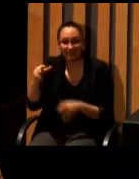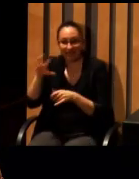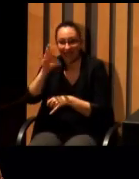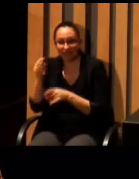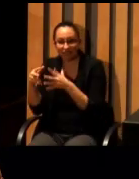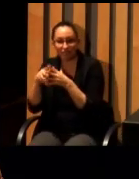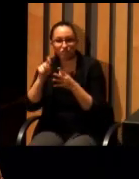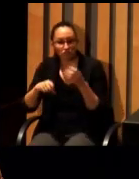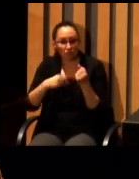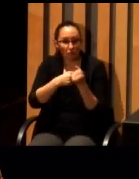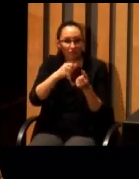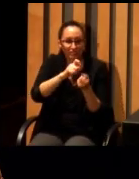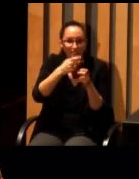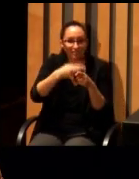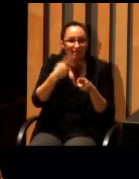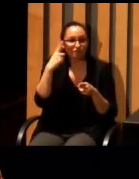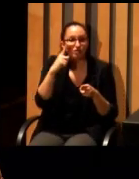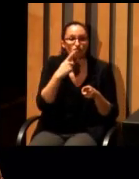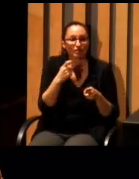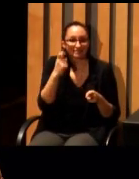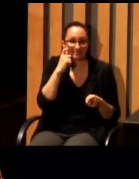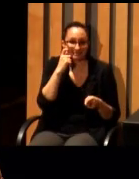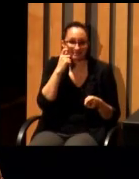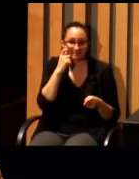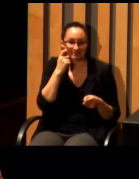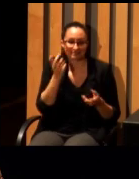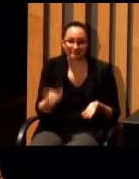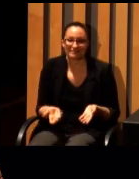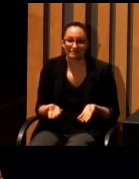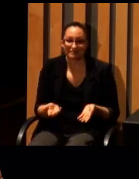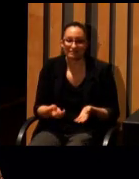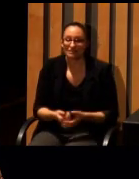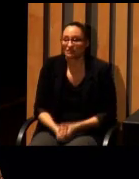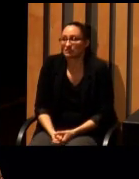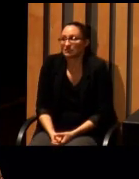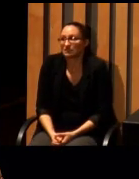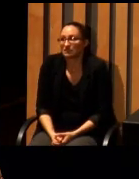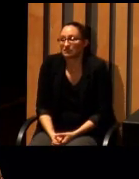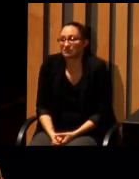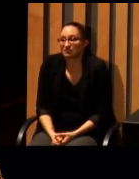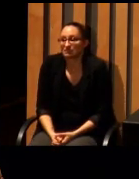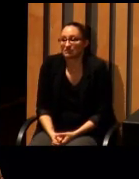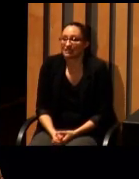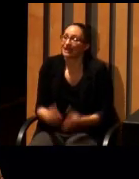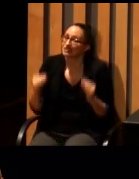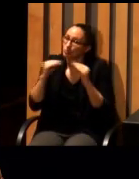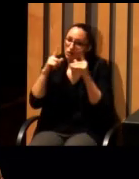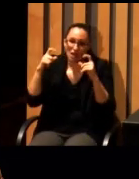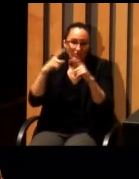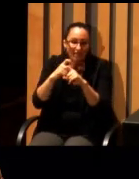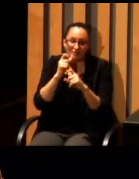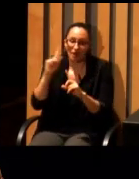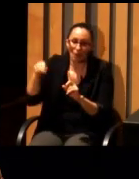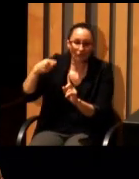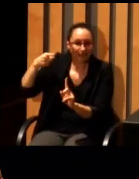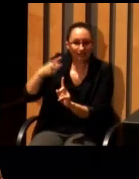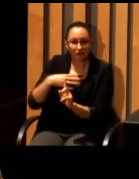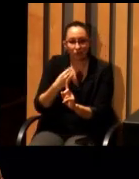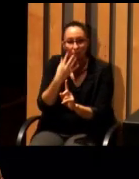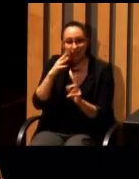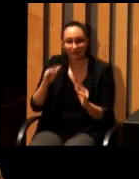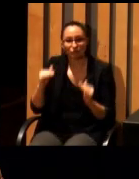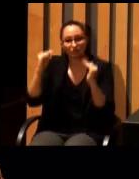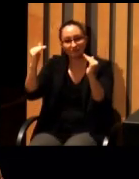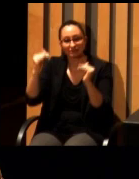African Americans should support changing the name of the local football team. I think it's much more complicated, because that whole point that was made